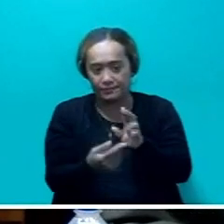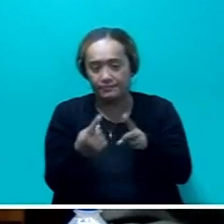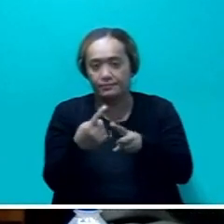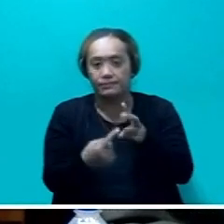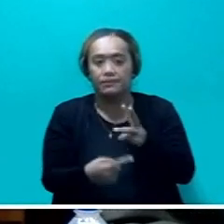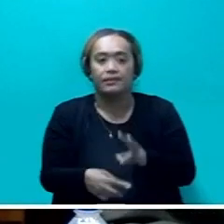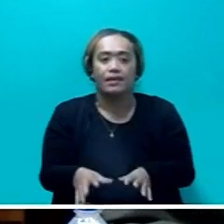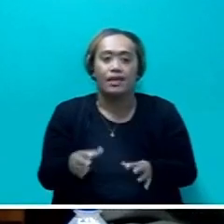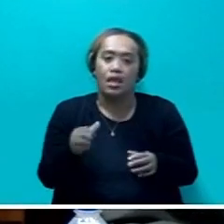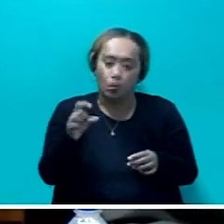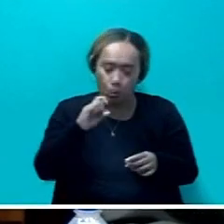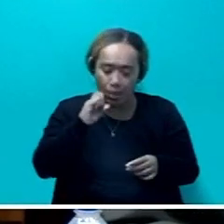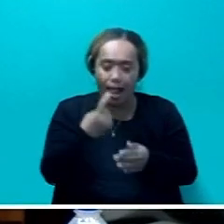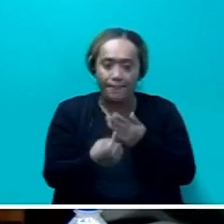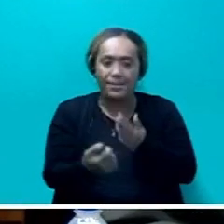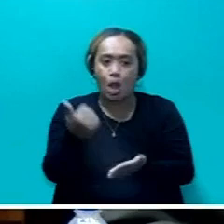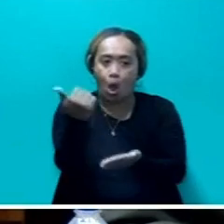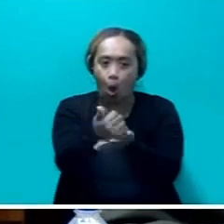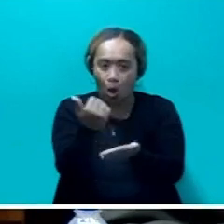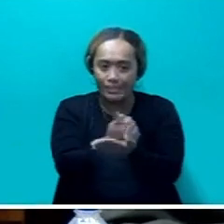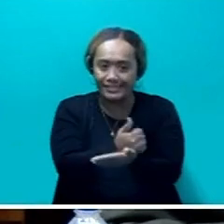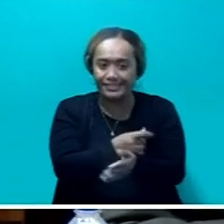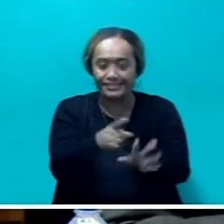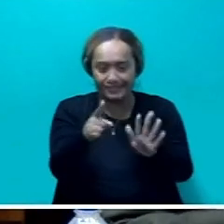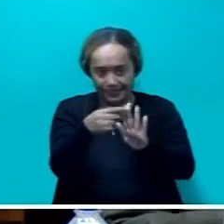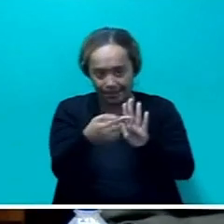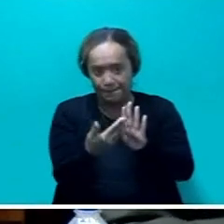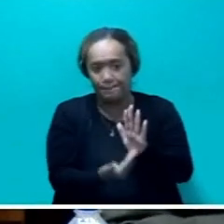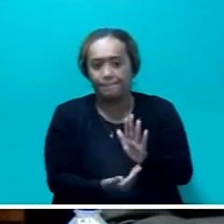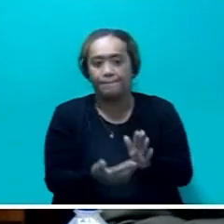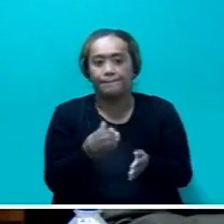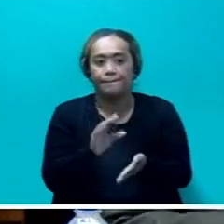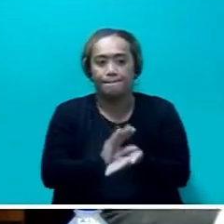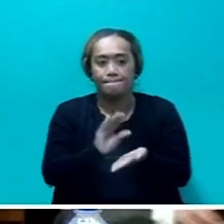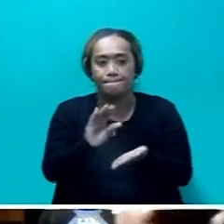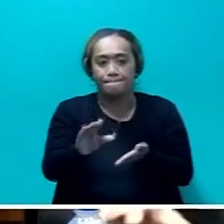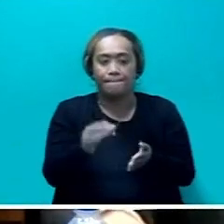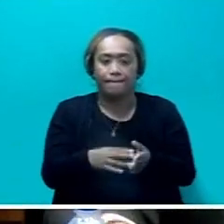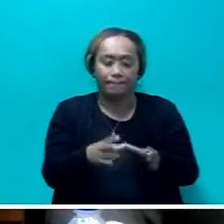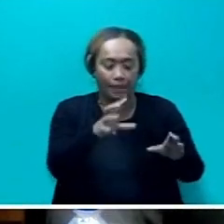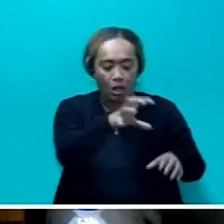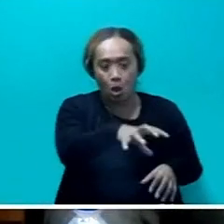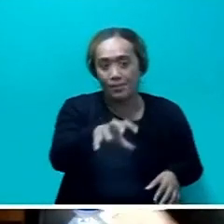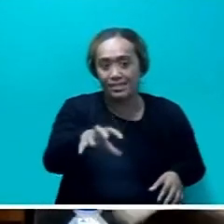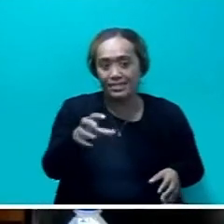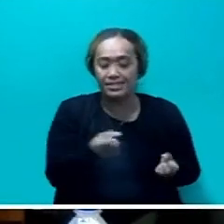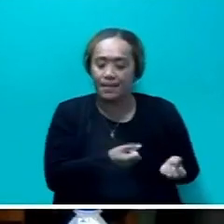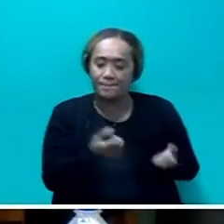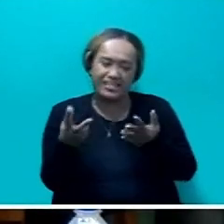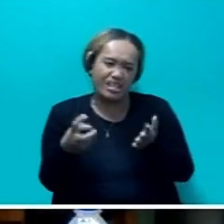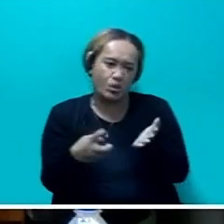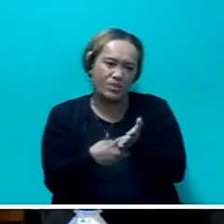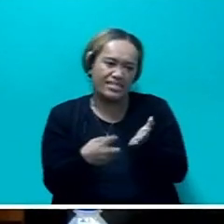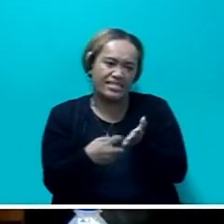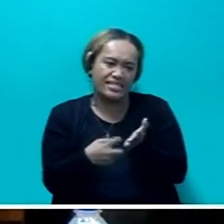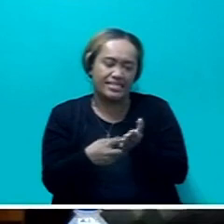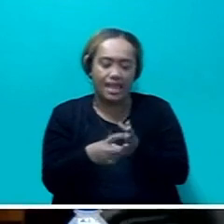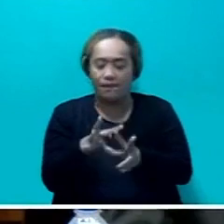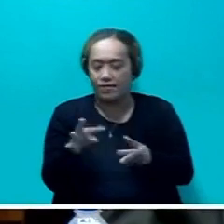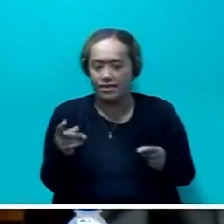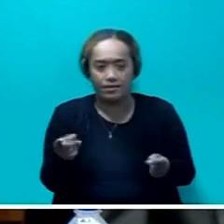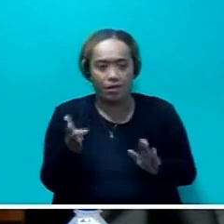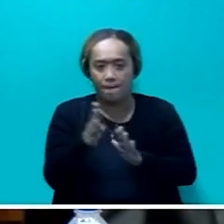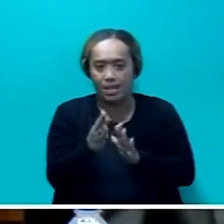financial audit is undertaken in a timely manner, and also that the subcommittees keep and submit all the acquittals for budget